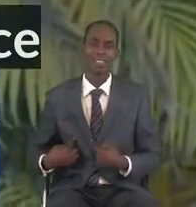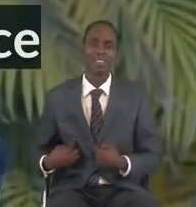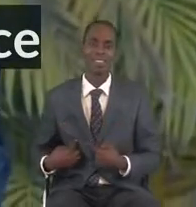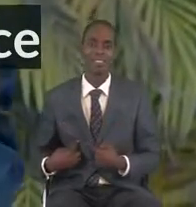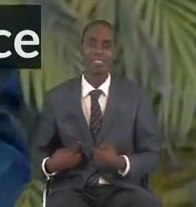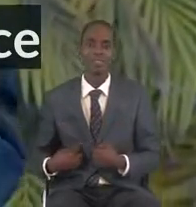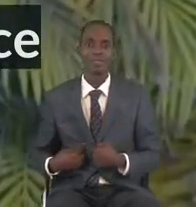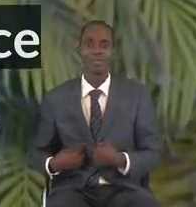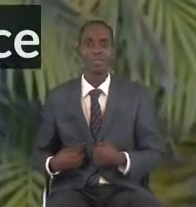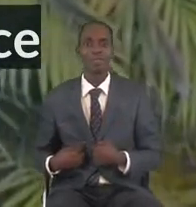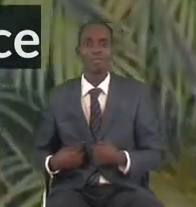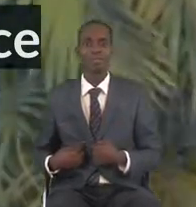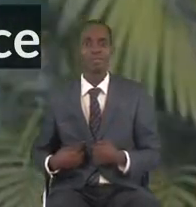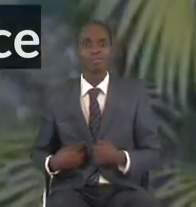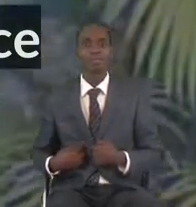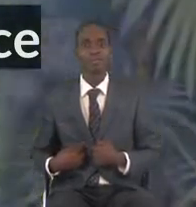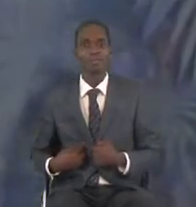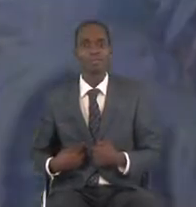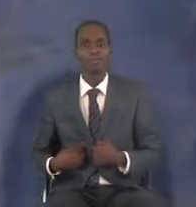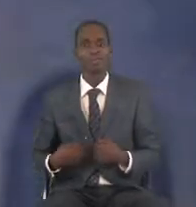heart.